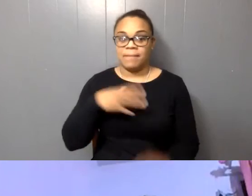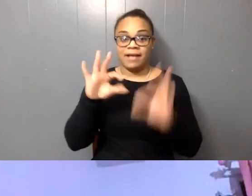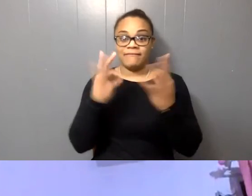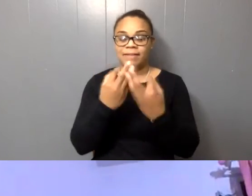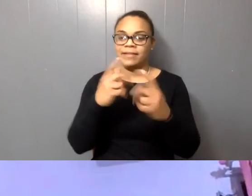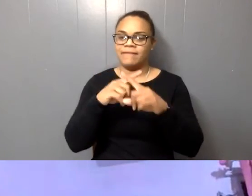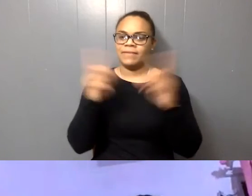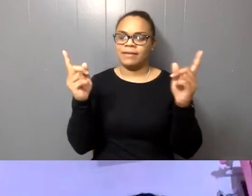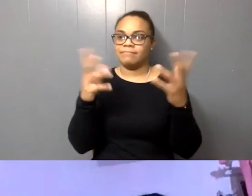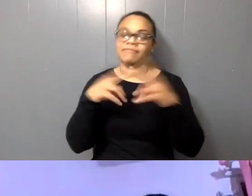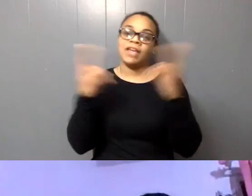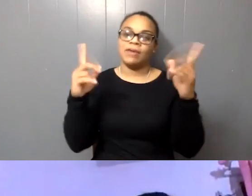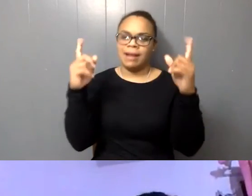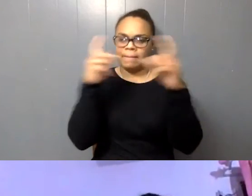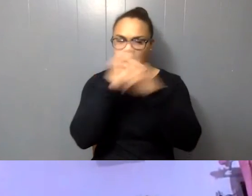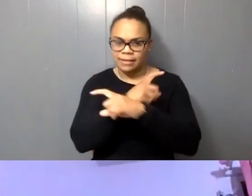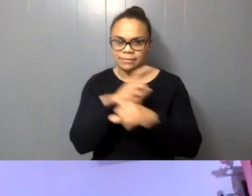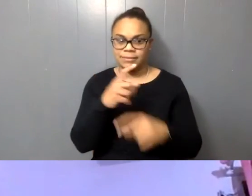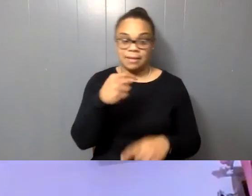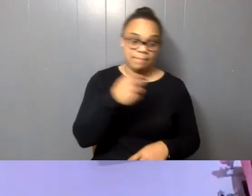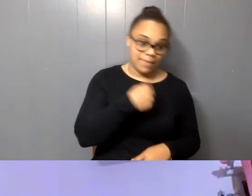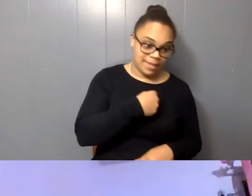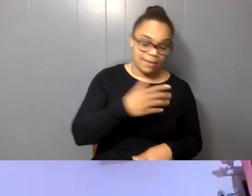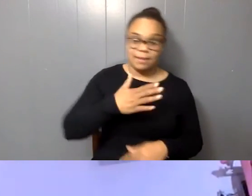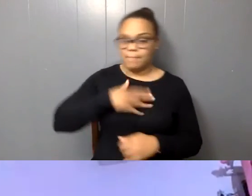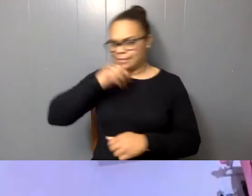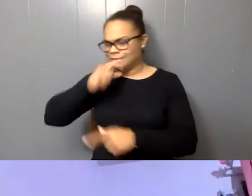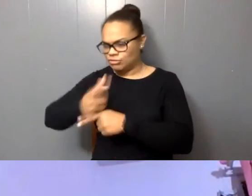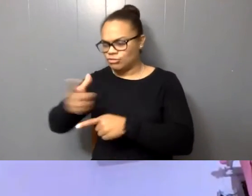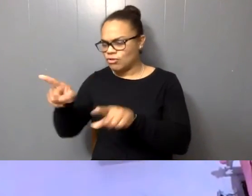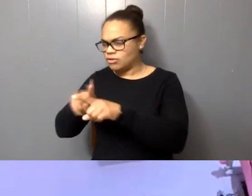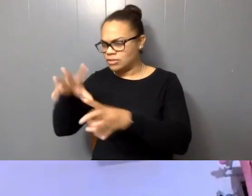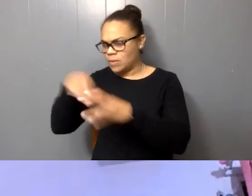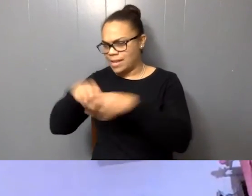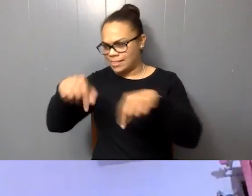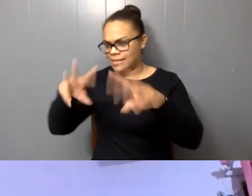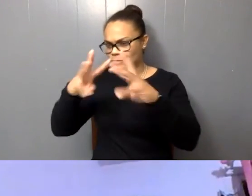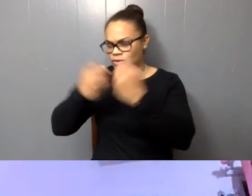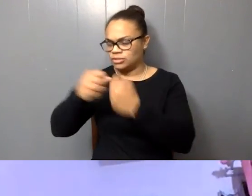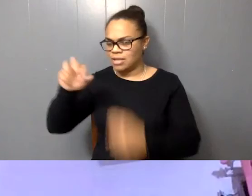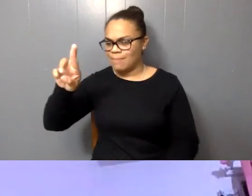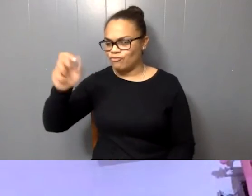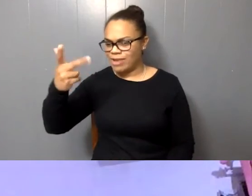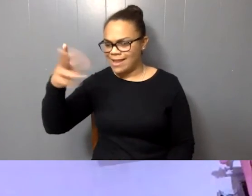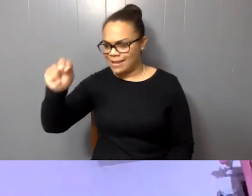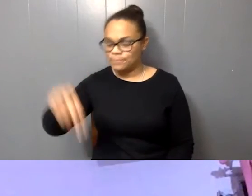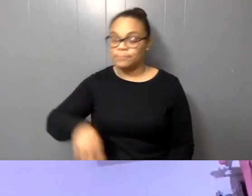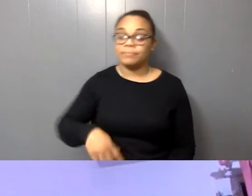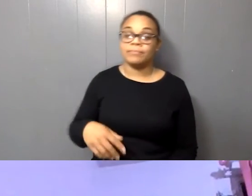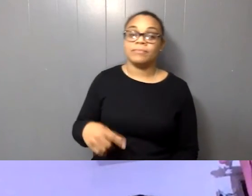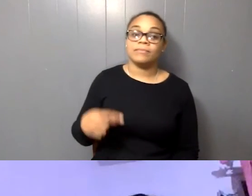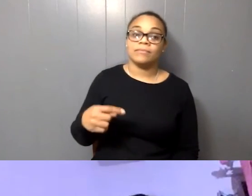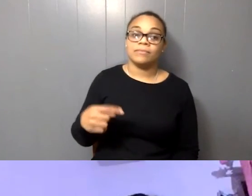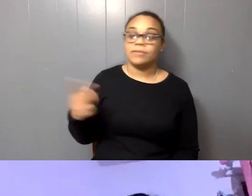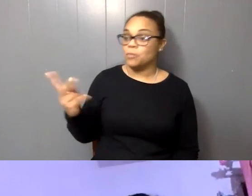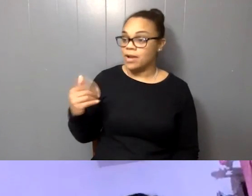community, like me, my sister who's on the call, Reagan. I have cousins who are gay and